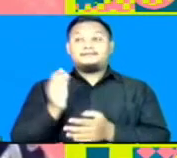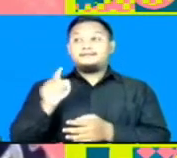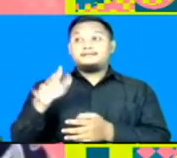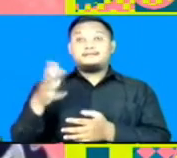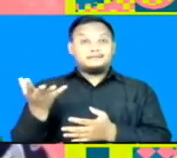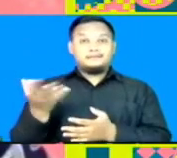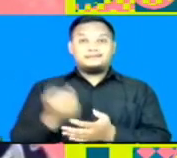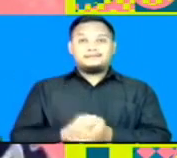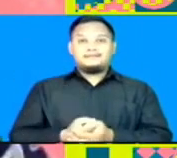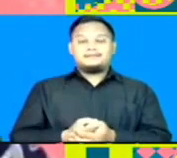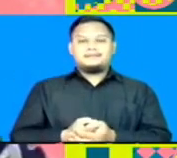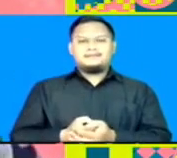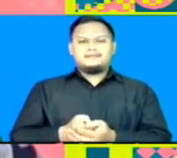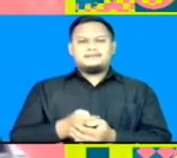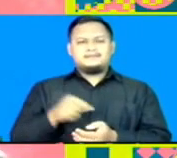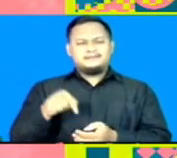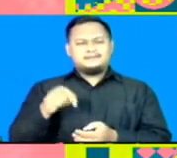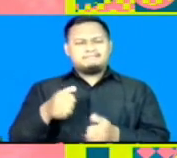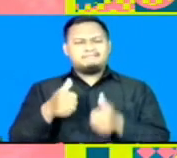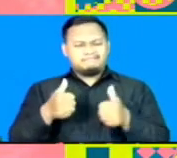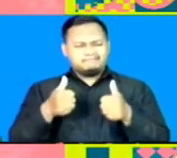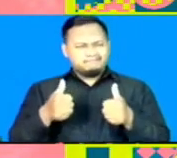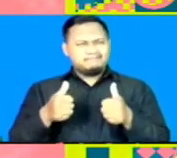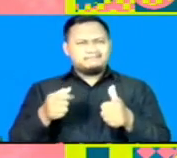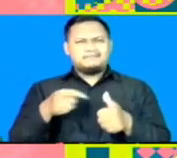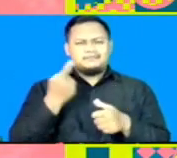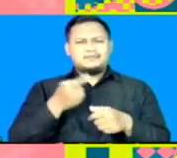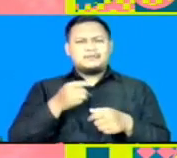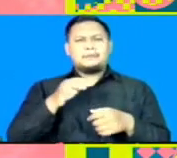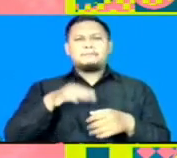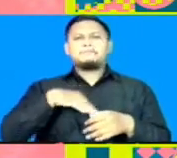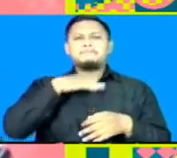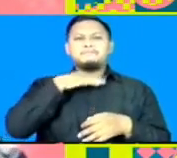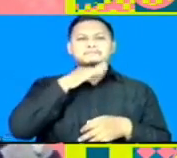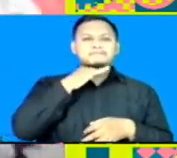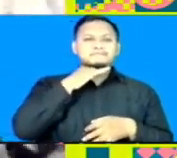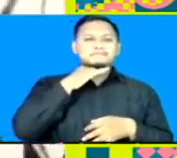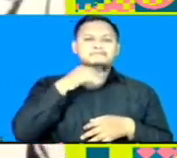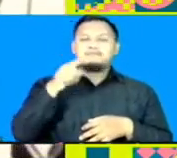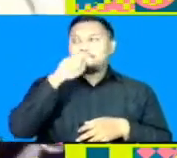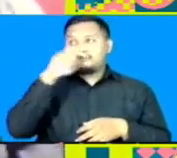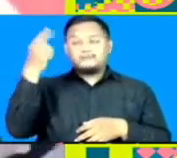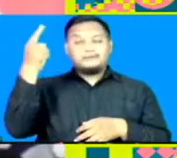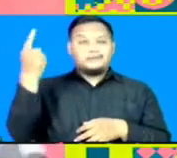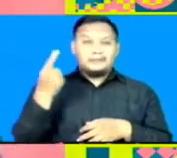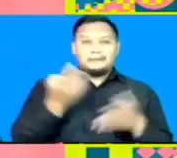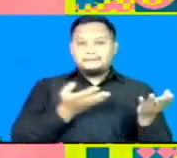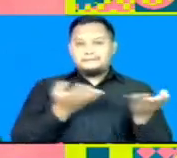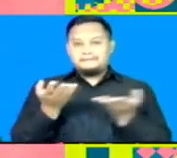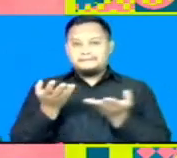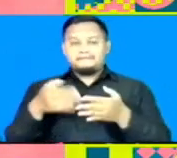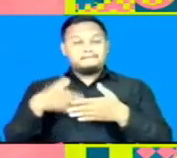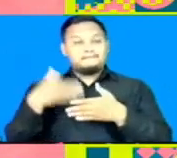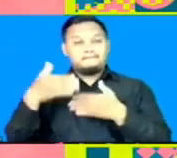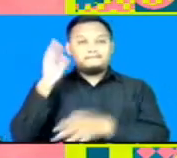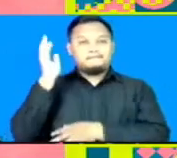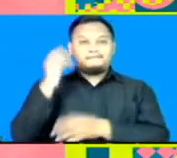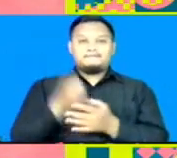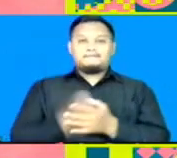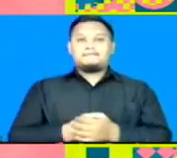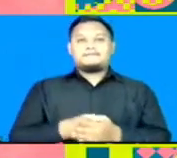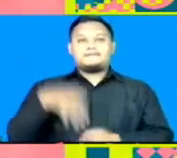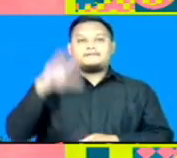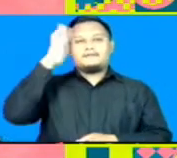All right, we've been waiting for you. Now the stage is yours. Thank you, guys. Assalamualaikum warahmatullahi wabarakatuh.